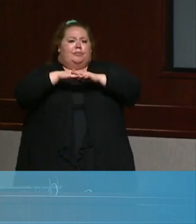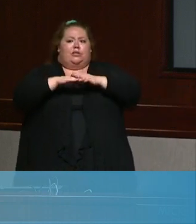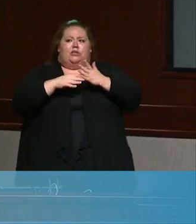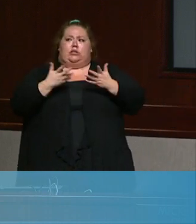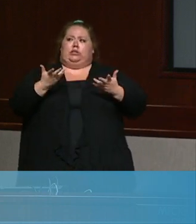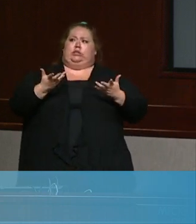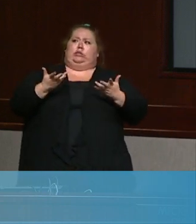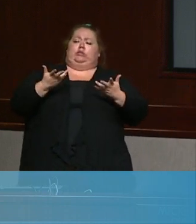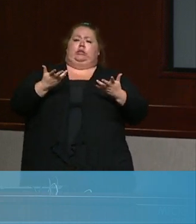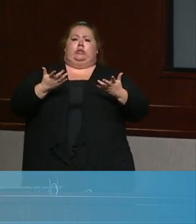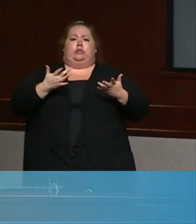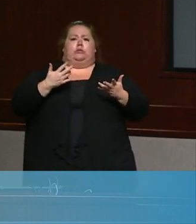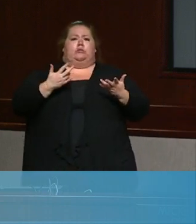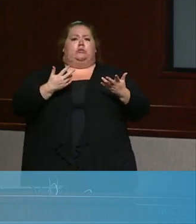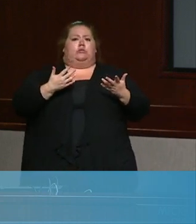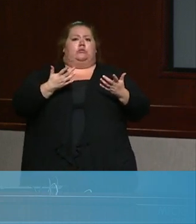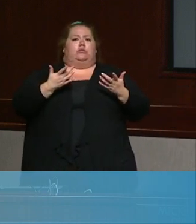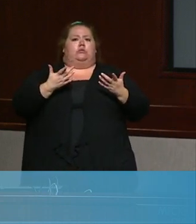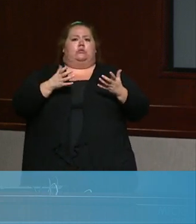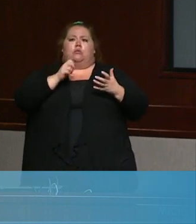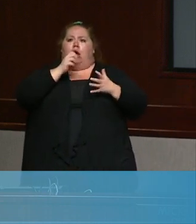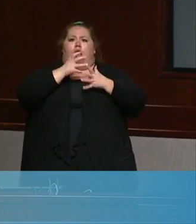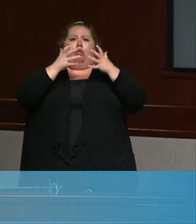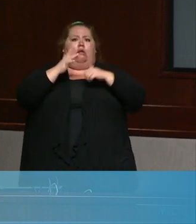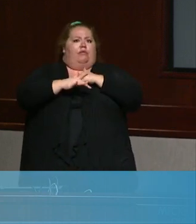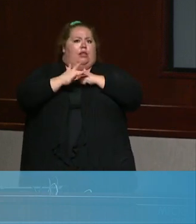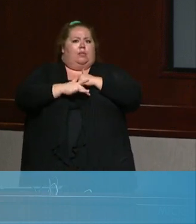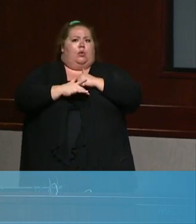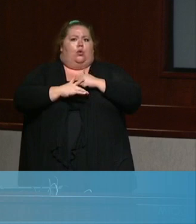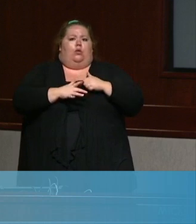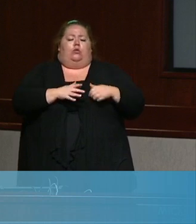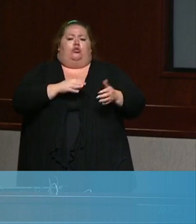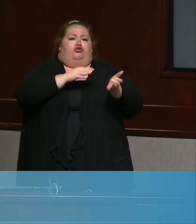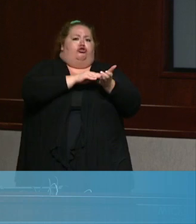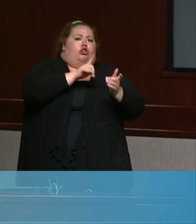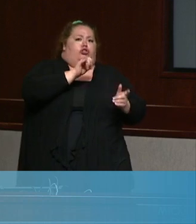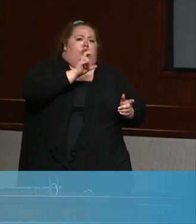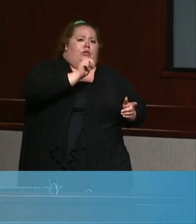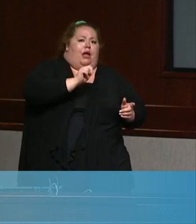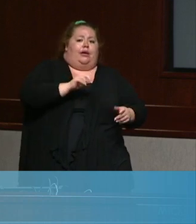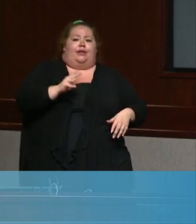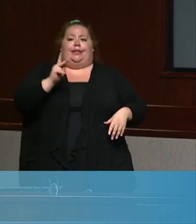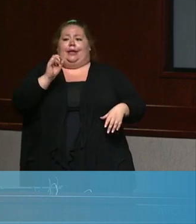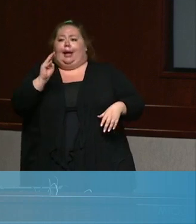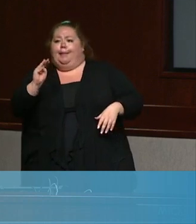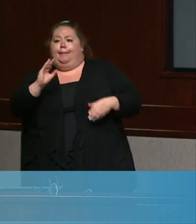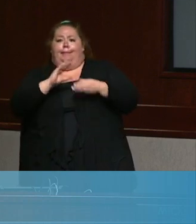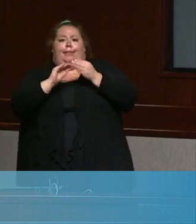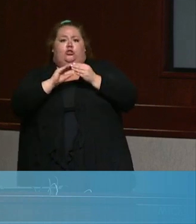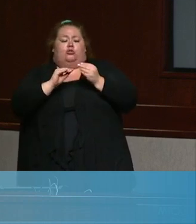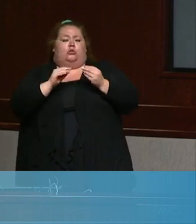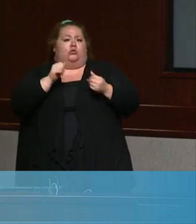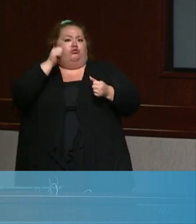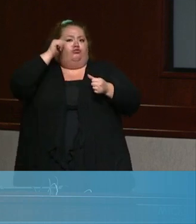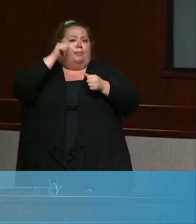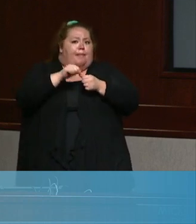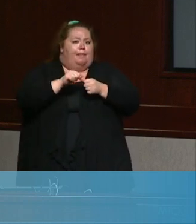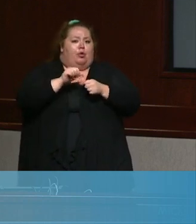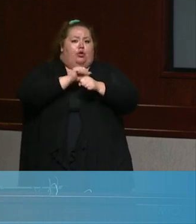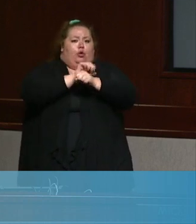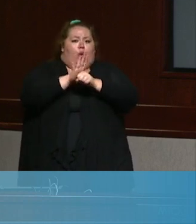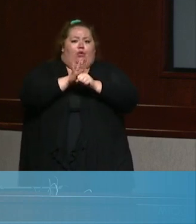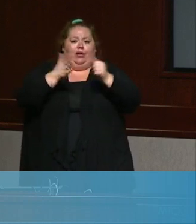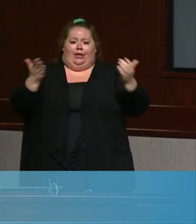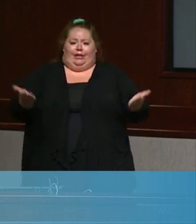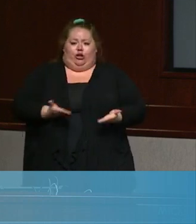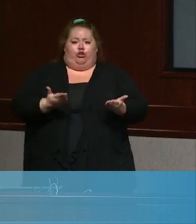And as Dr. Lyon has said and as Kim has said, we need to remember that this disease is here.